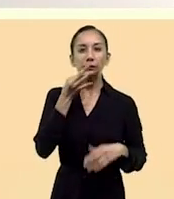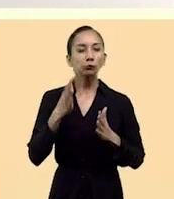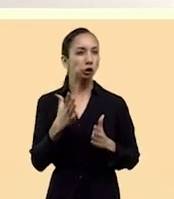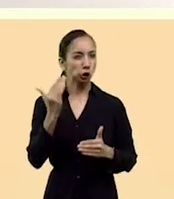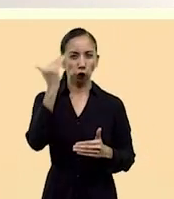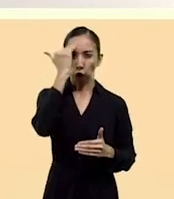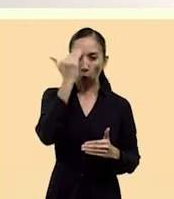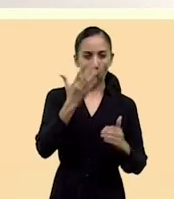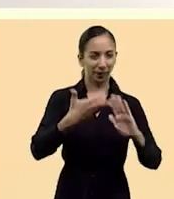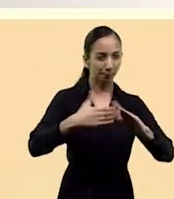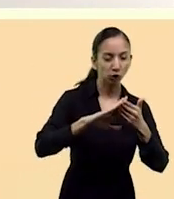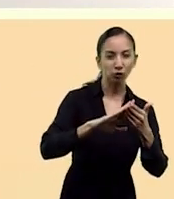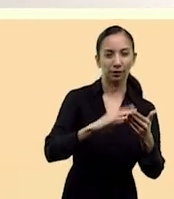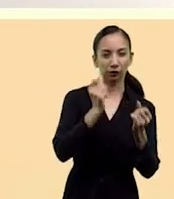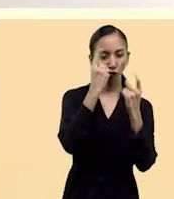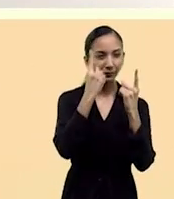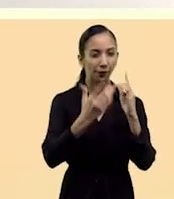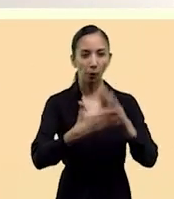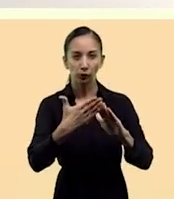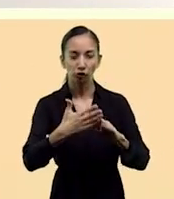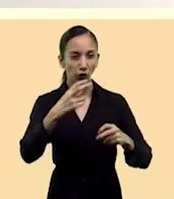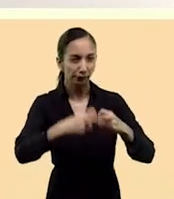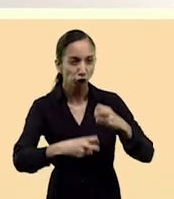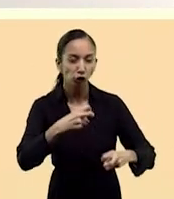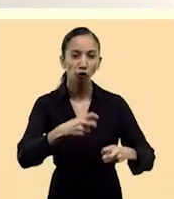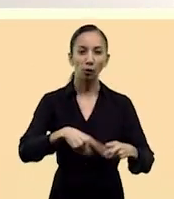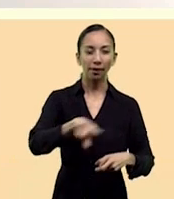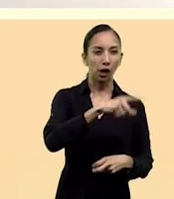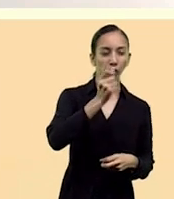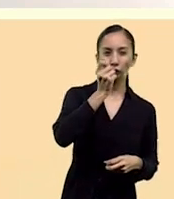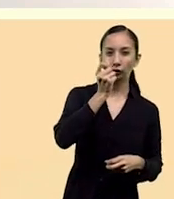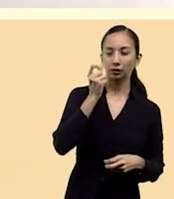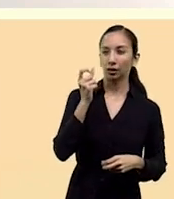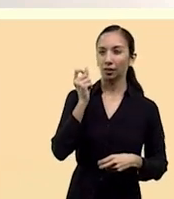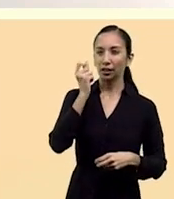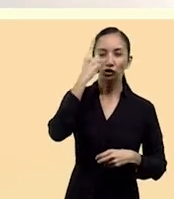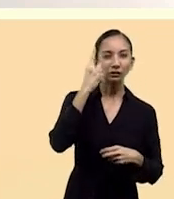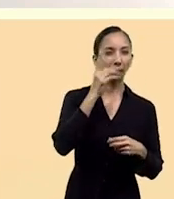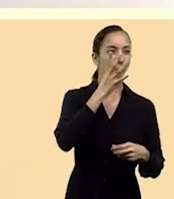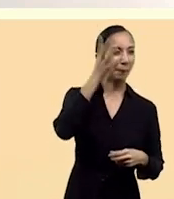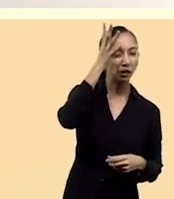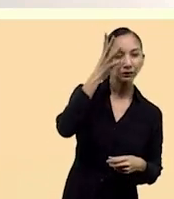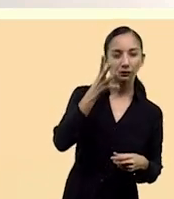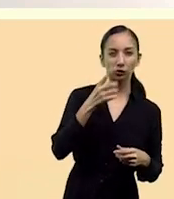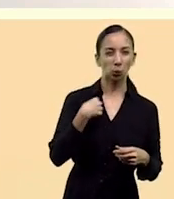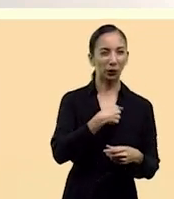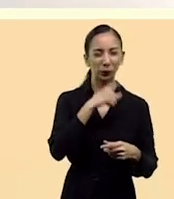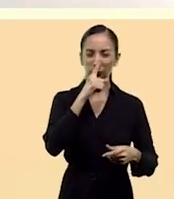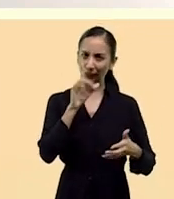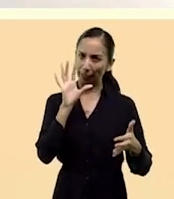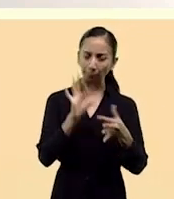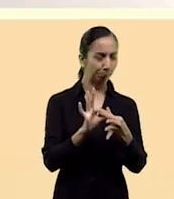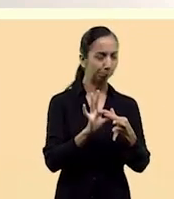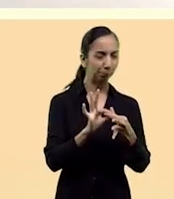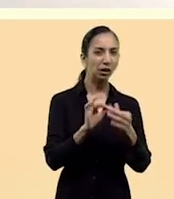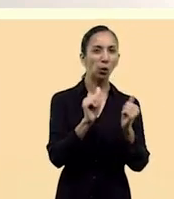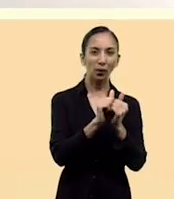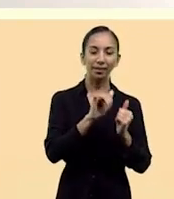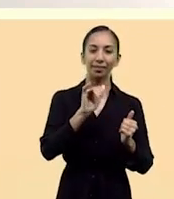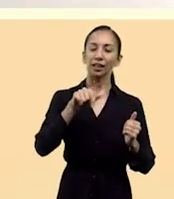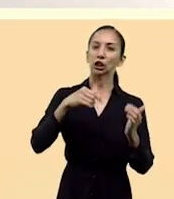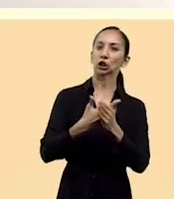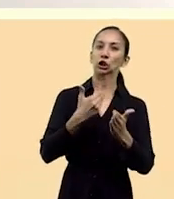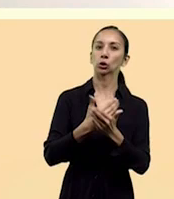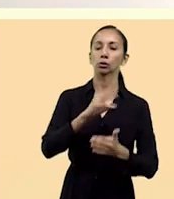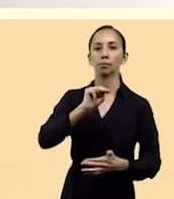place. They understand the operational issues. They understand the parents and the community. So we're connected. We're really connected with this model,